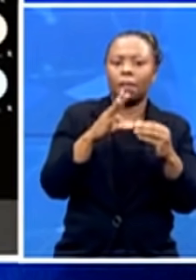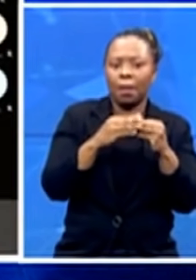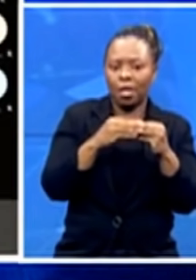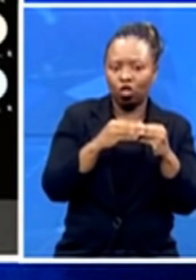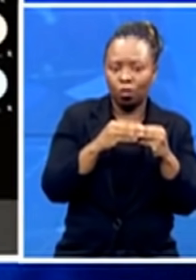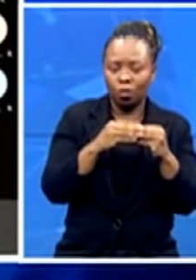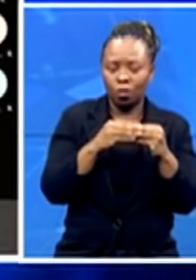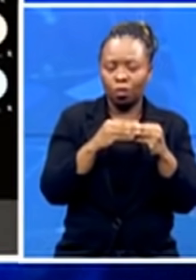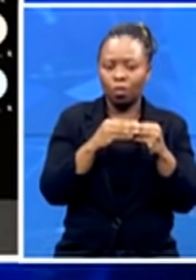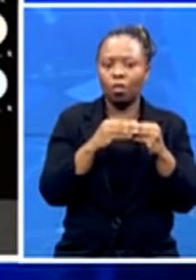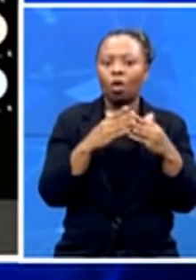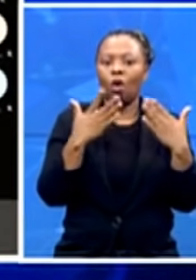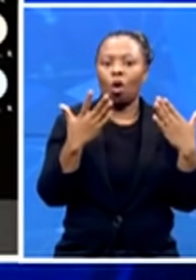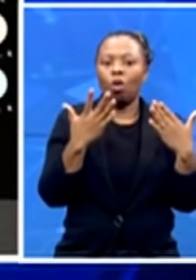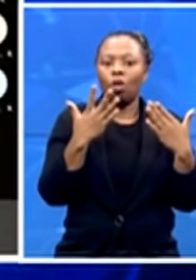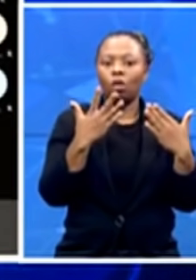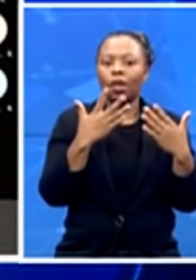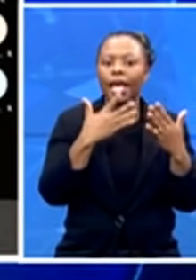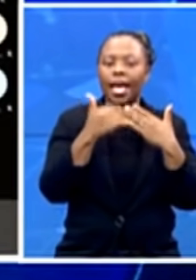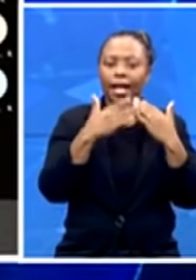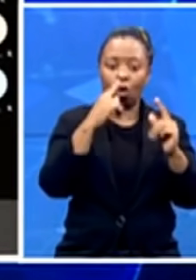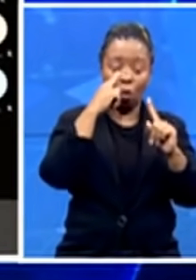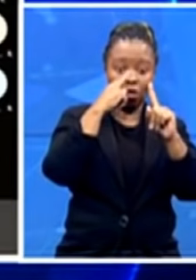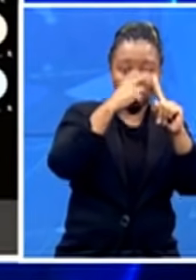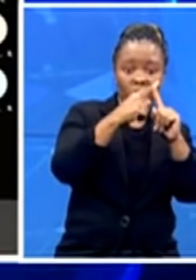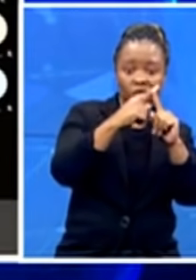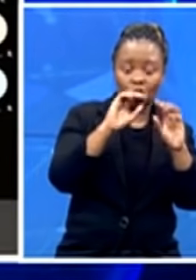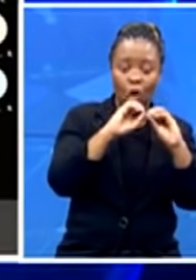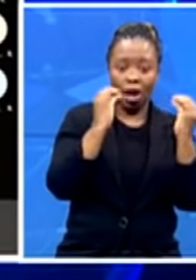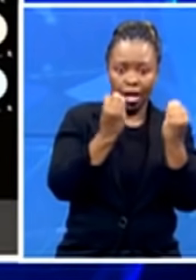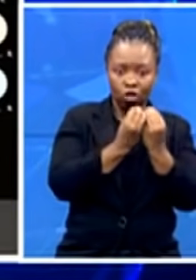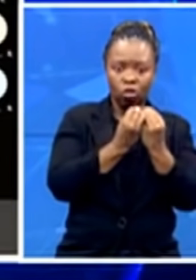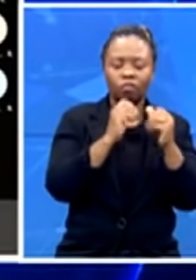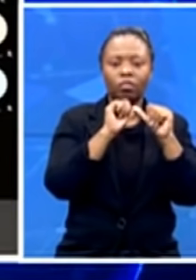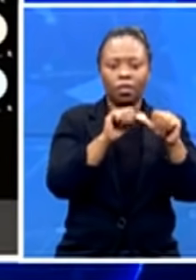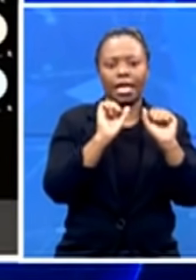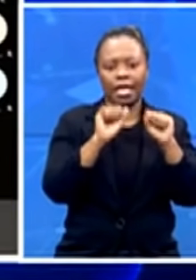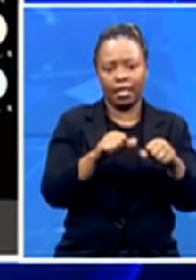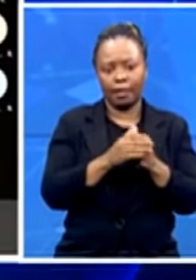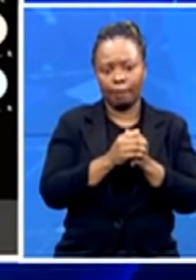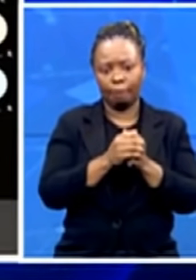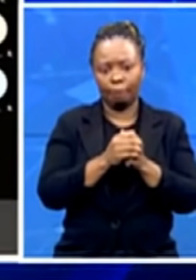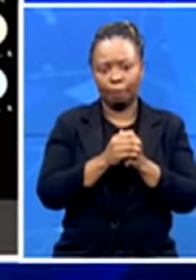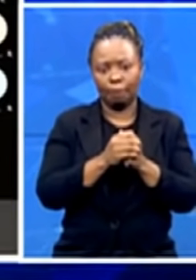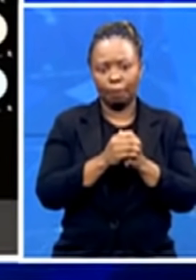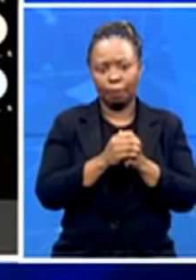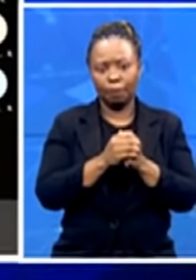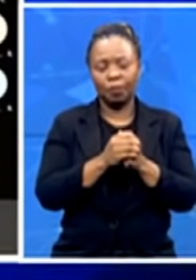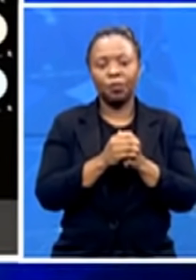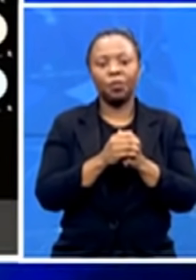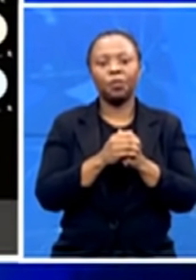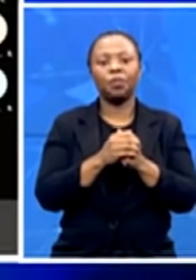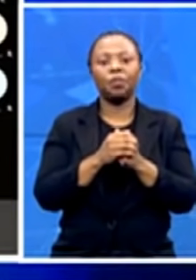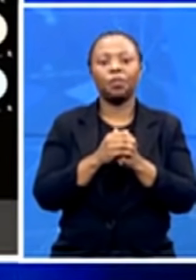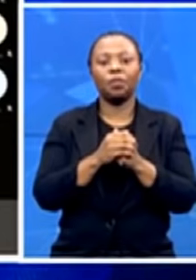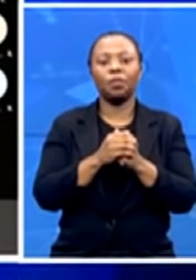objectives of the organization. That is, in fact, the essence of what its associational rights and the recognition